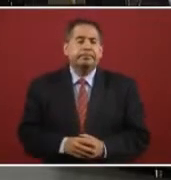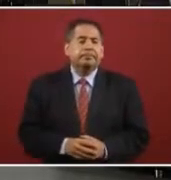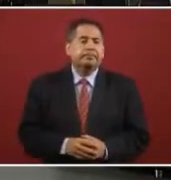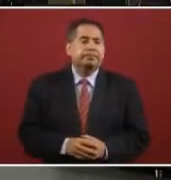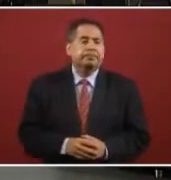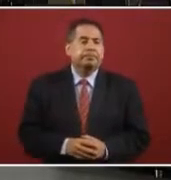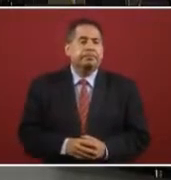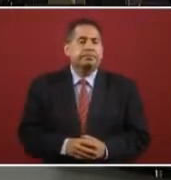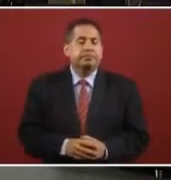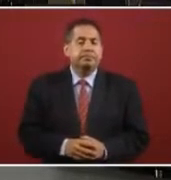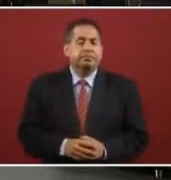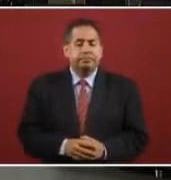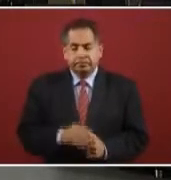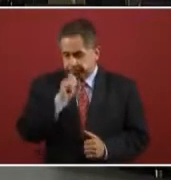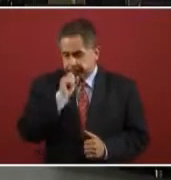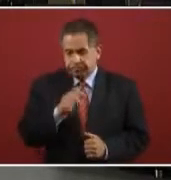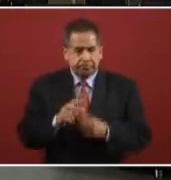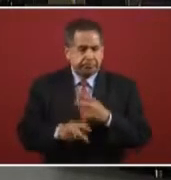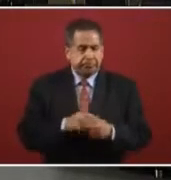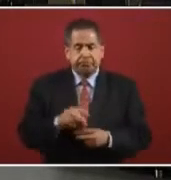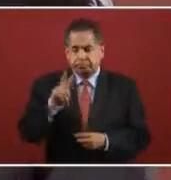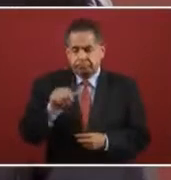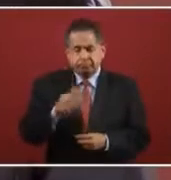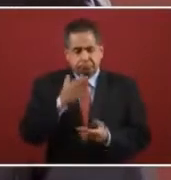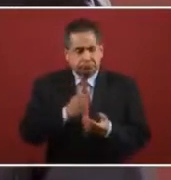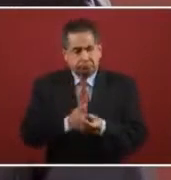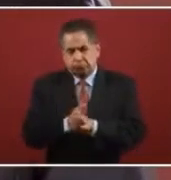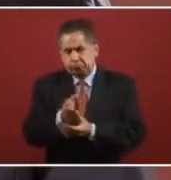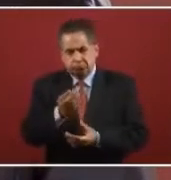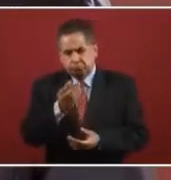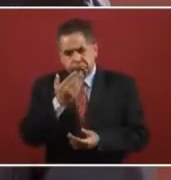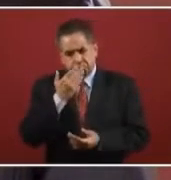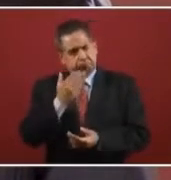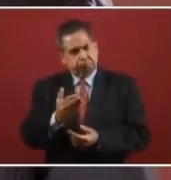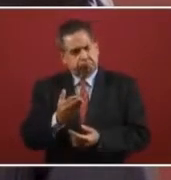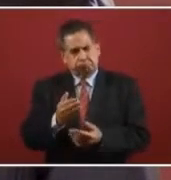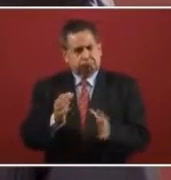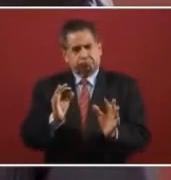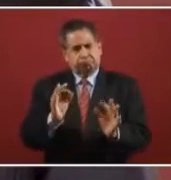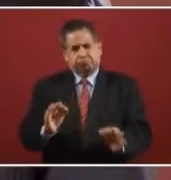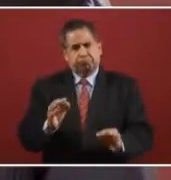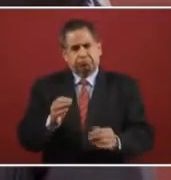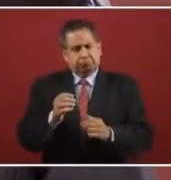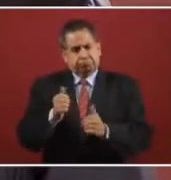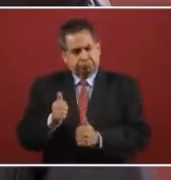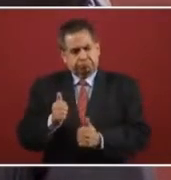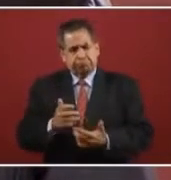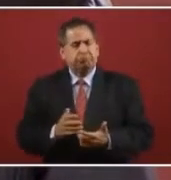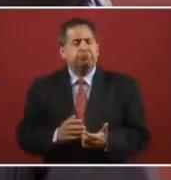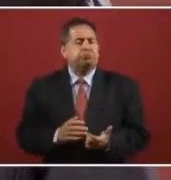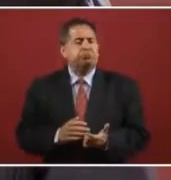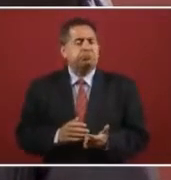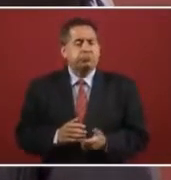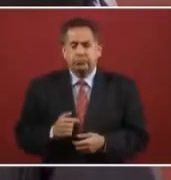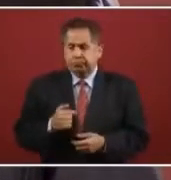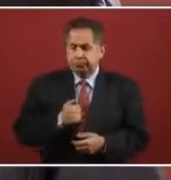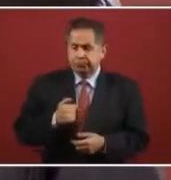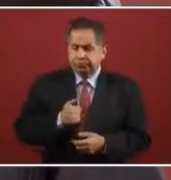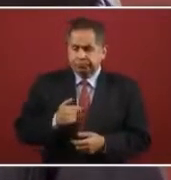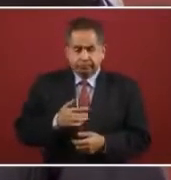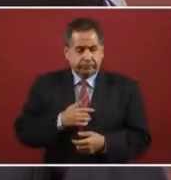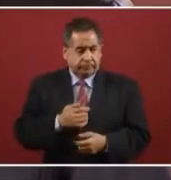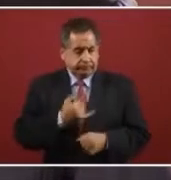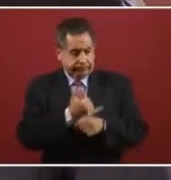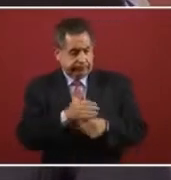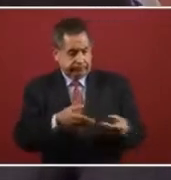vamos bien. And vamos we are doing well. We're doing on a good road. Yo tengo